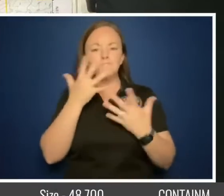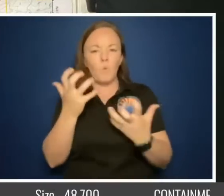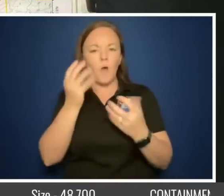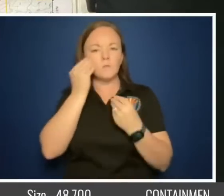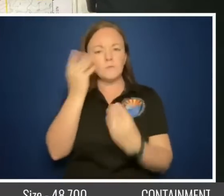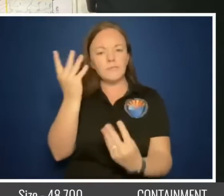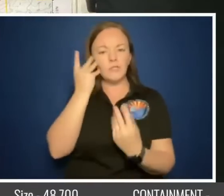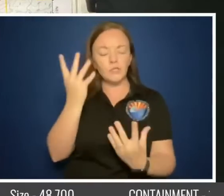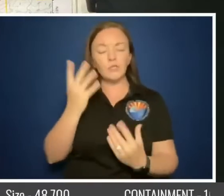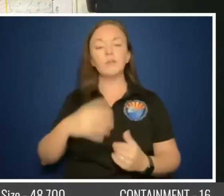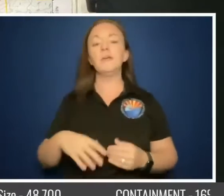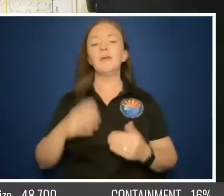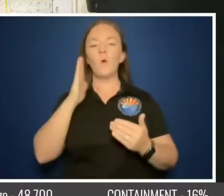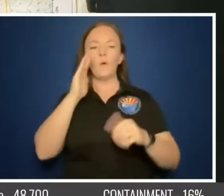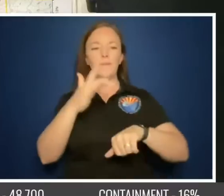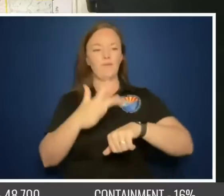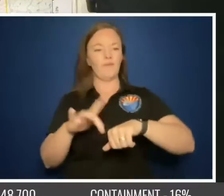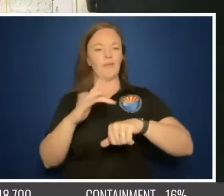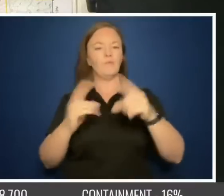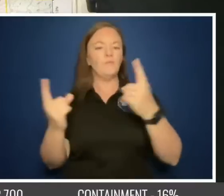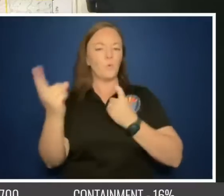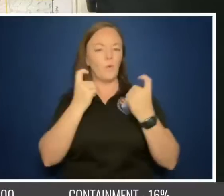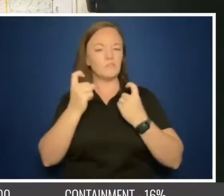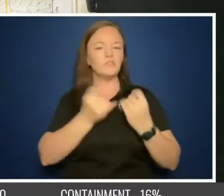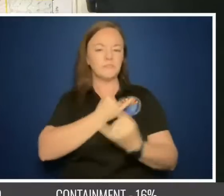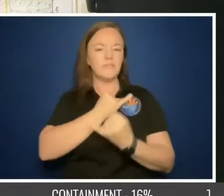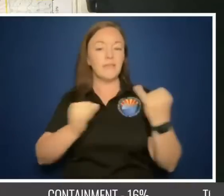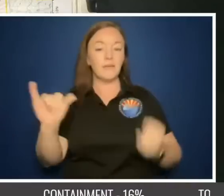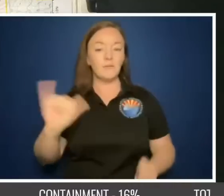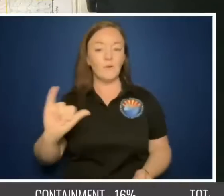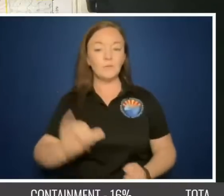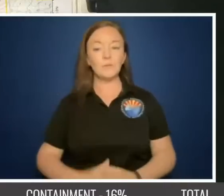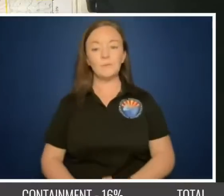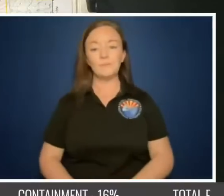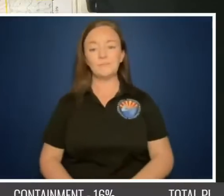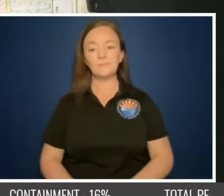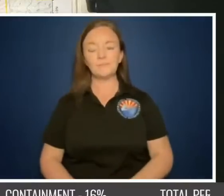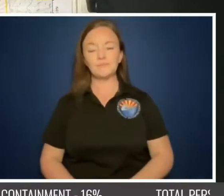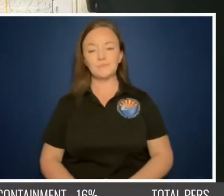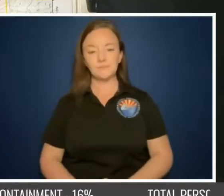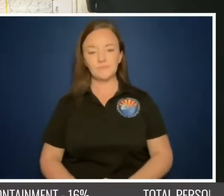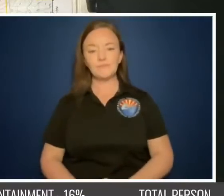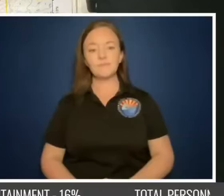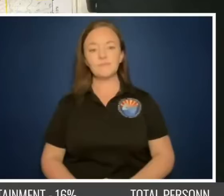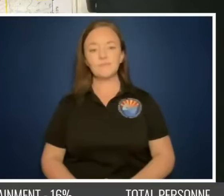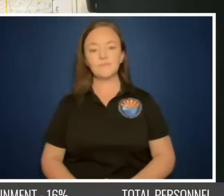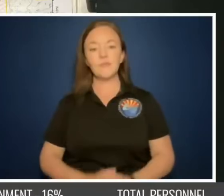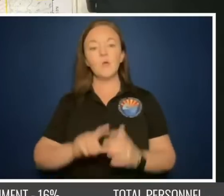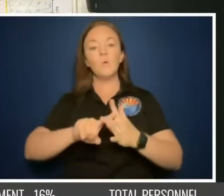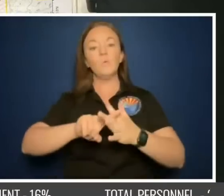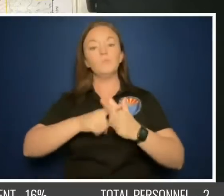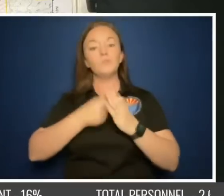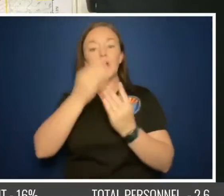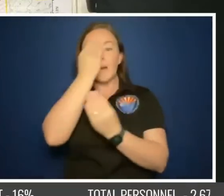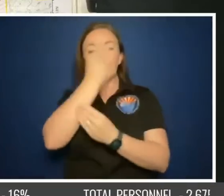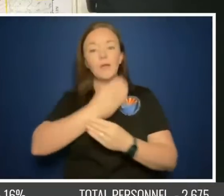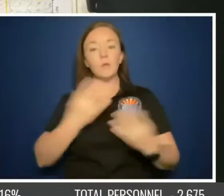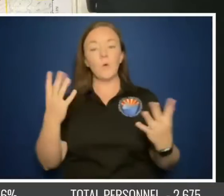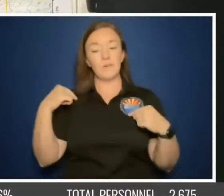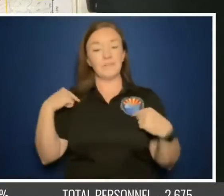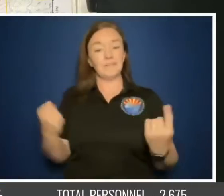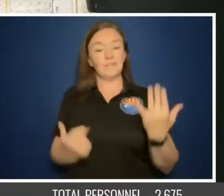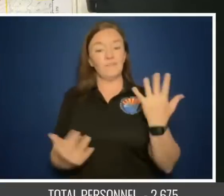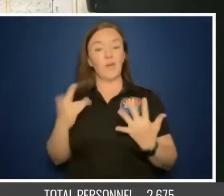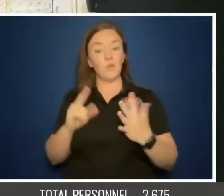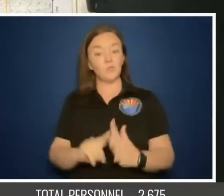for questions at the end as well. I'd like to start by noting that since the beginning of the event, PG&E